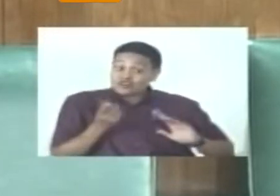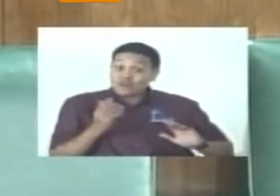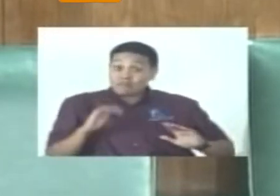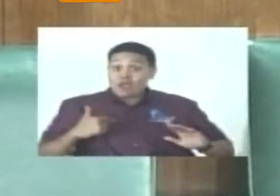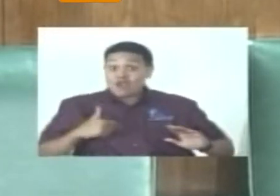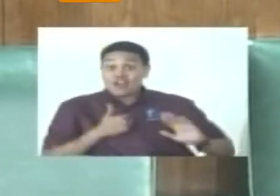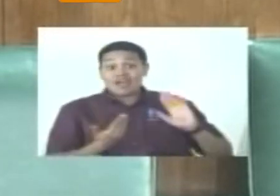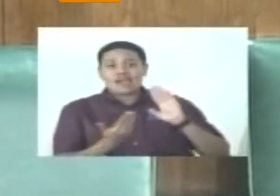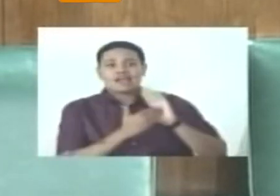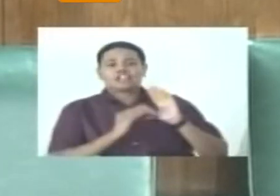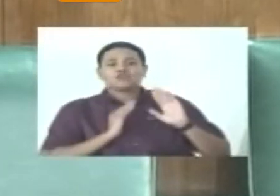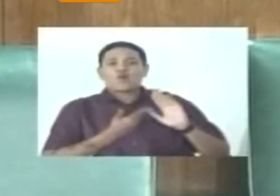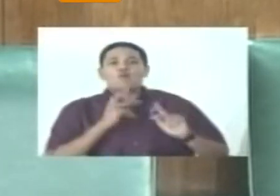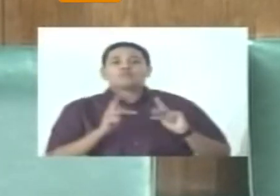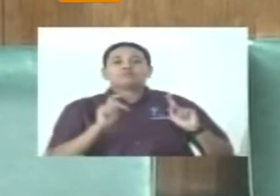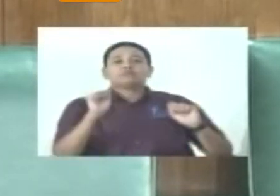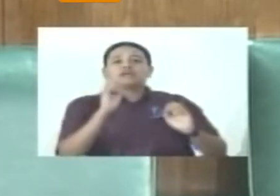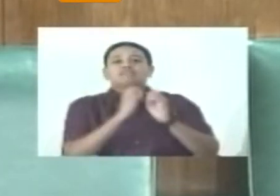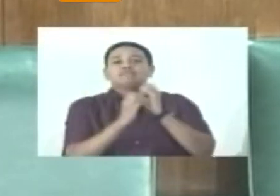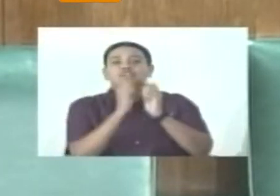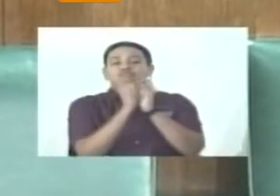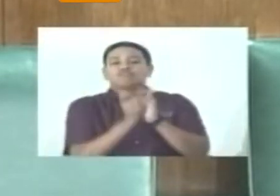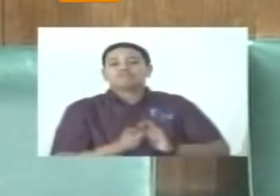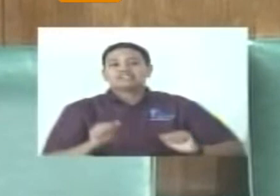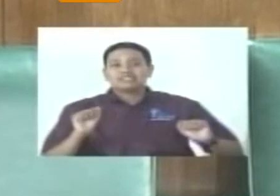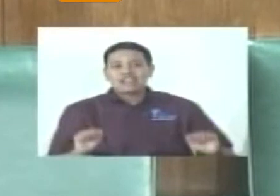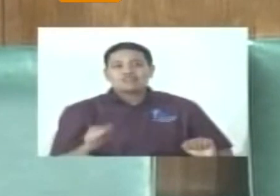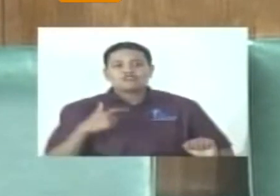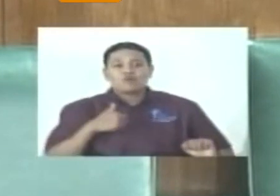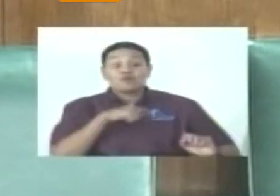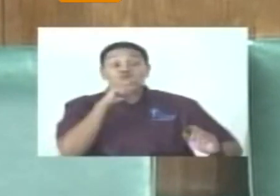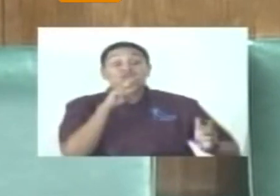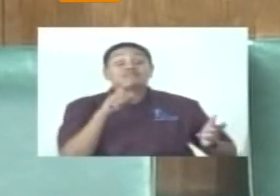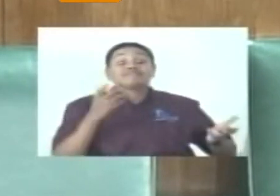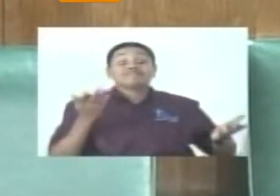people can be corrected. So when we stand